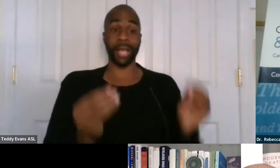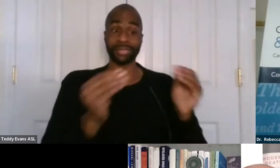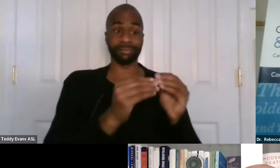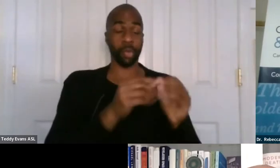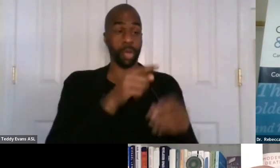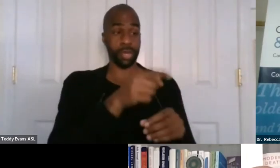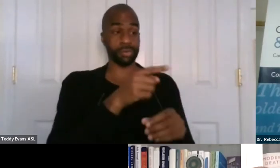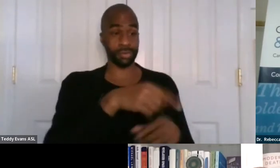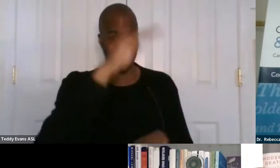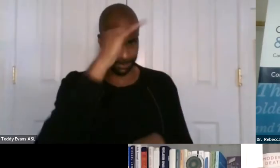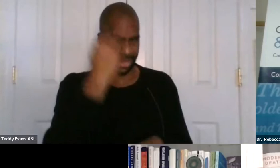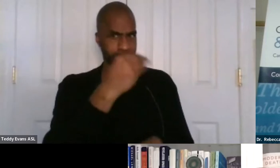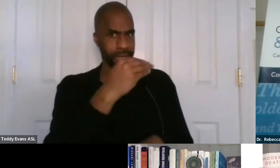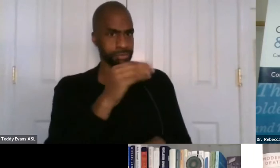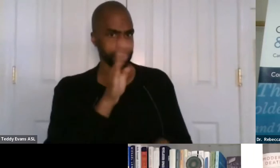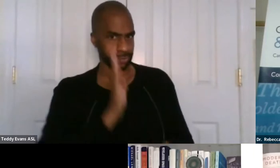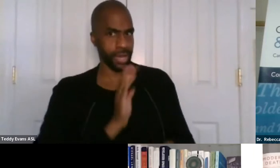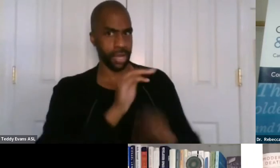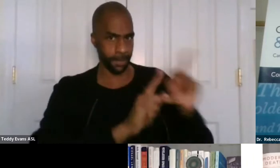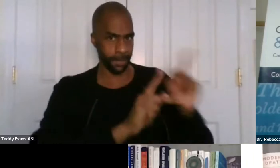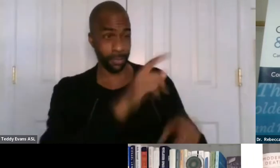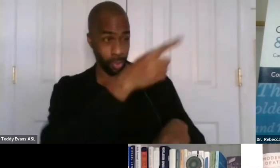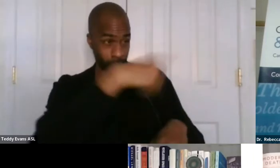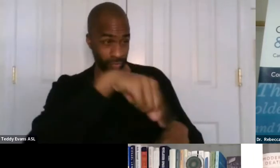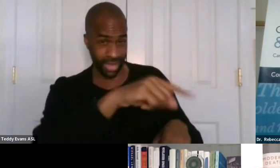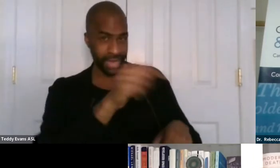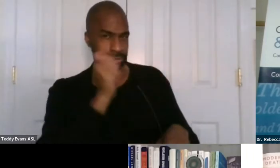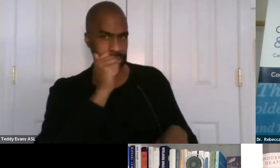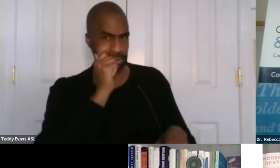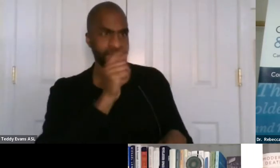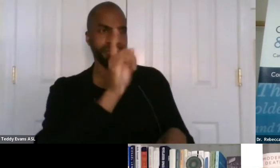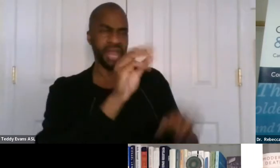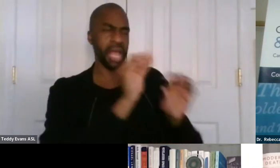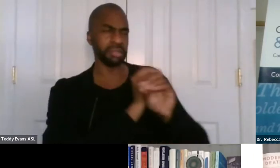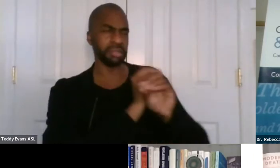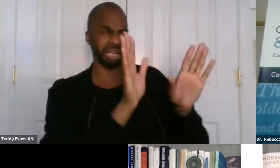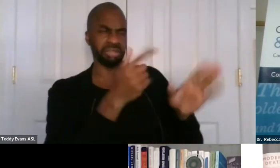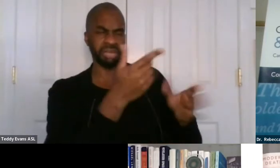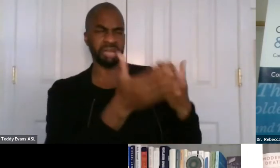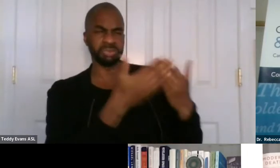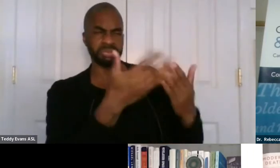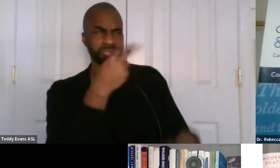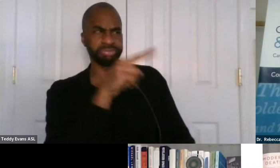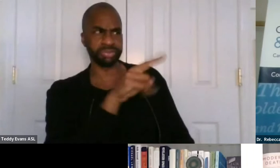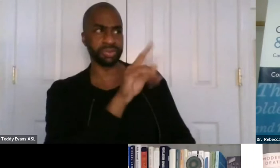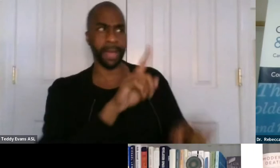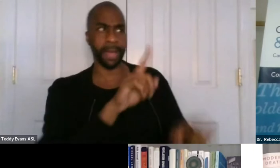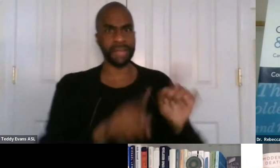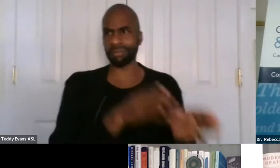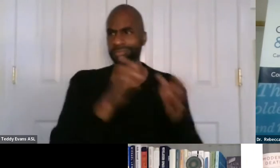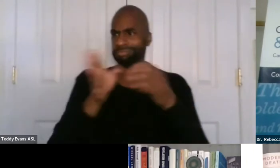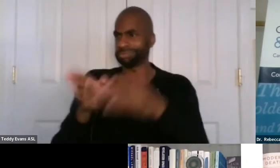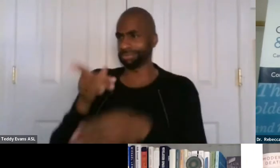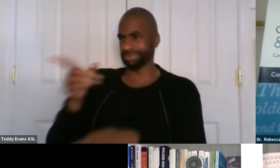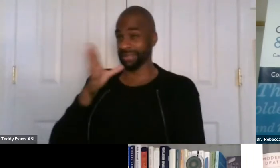treated. What we do know is that many women's pain is under-recognized. Many women have had experiences in which diagnoses have